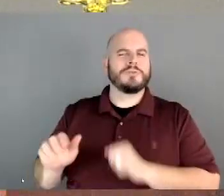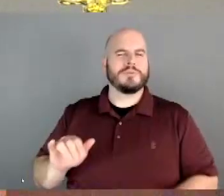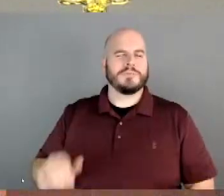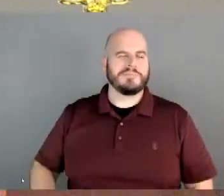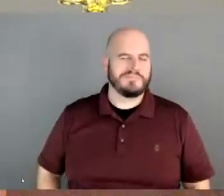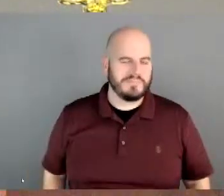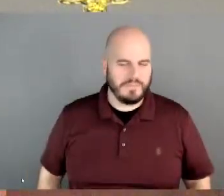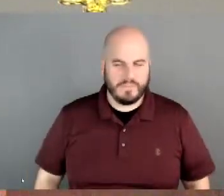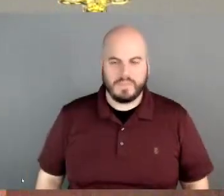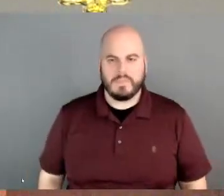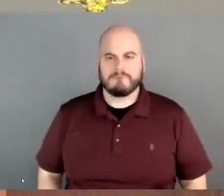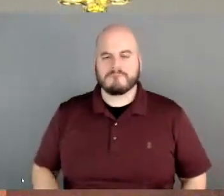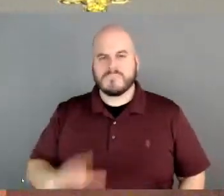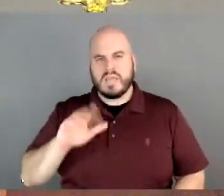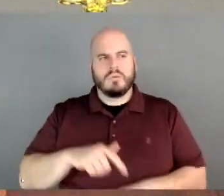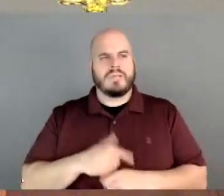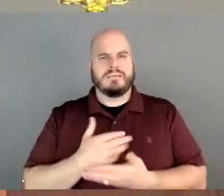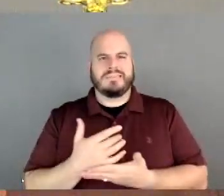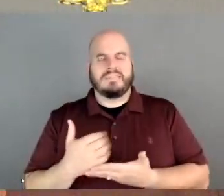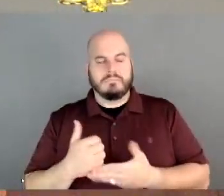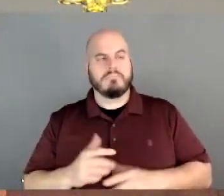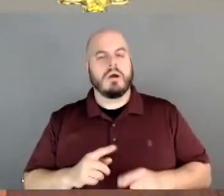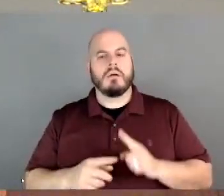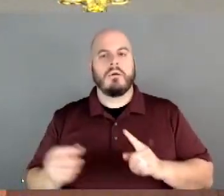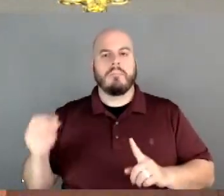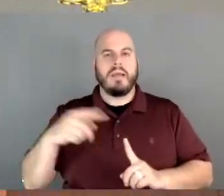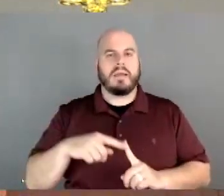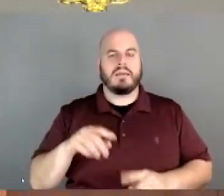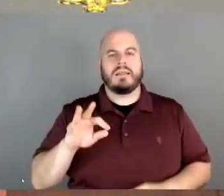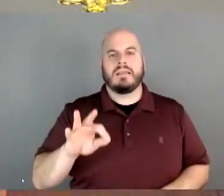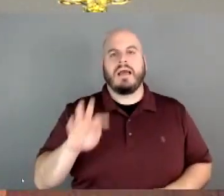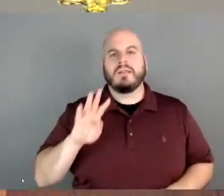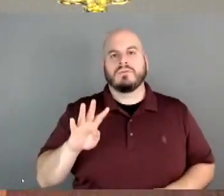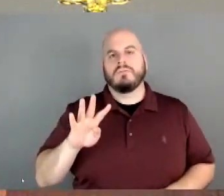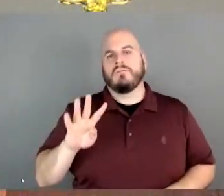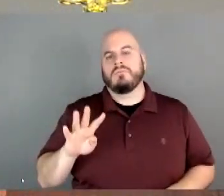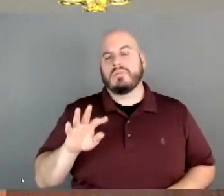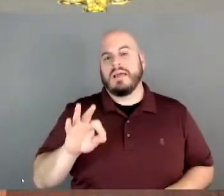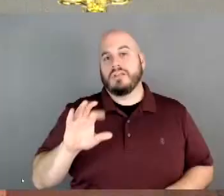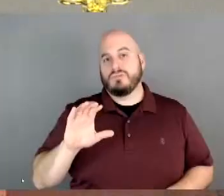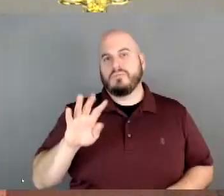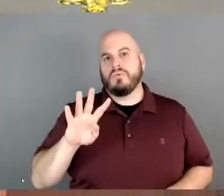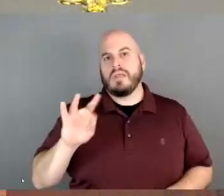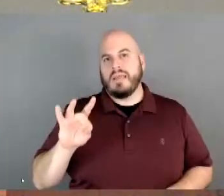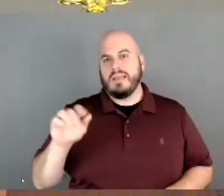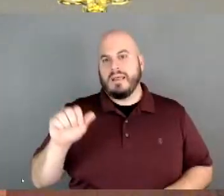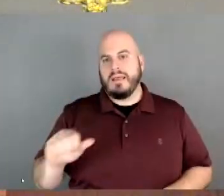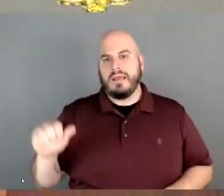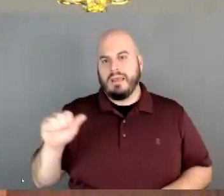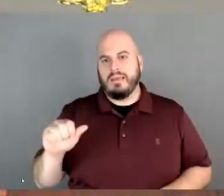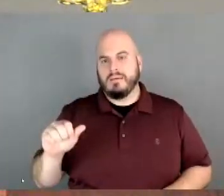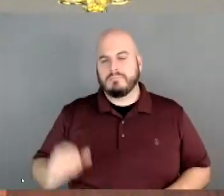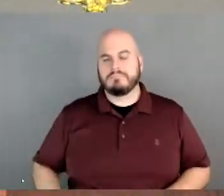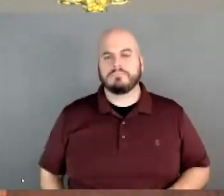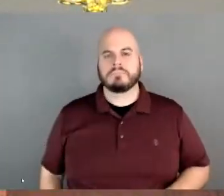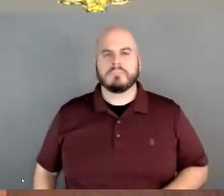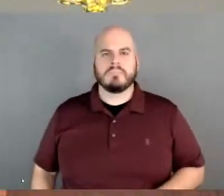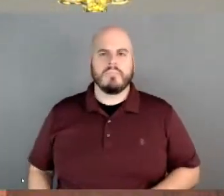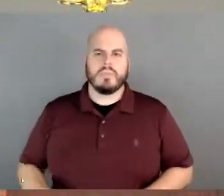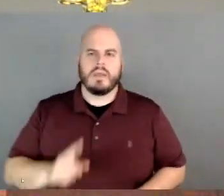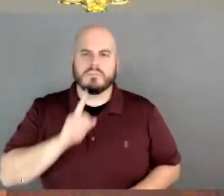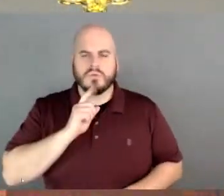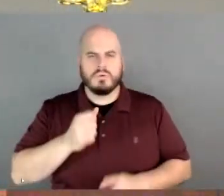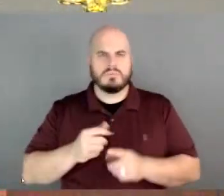don't have a lot of time here, but going back to 948A. Is there, and we don't have to go into this deep, I'm sure we'll talk about it in the future,